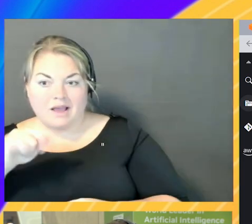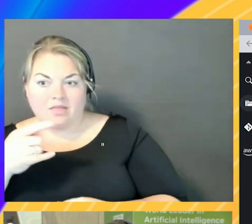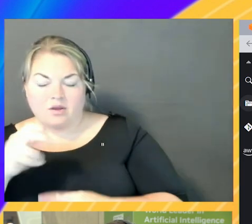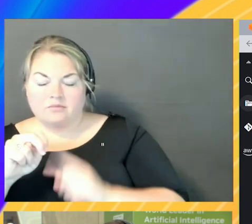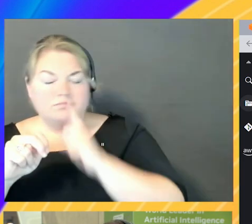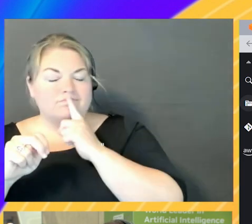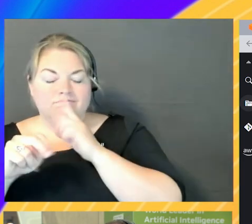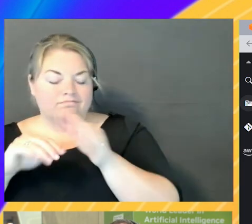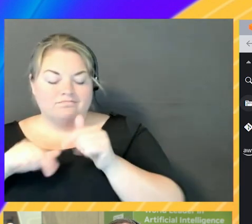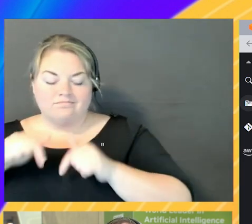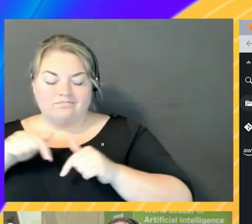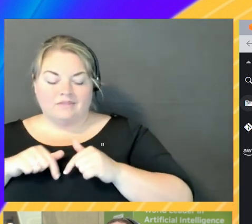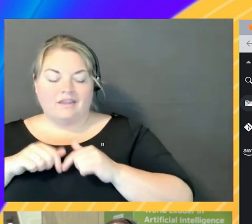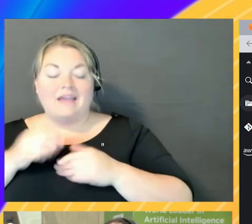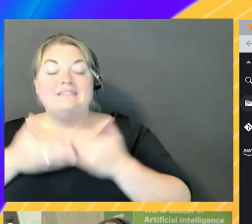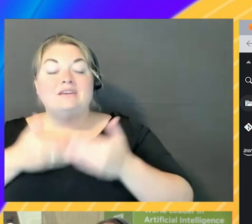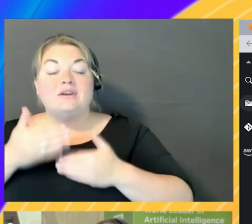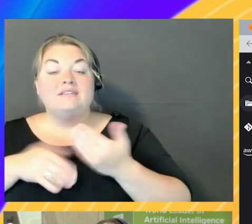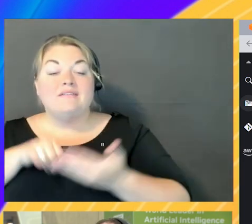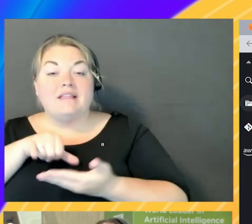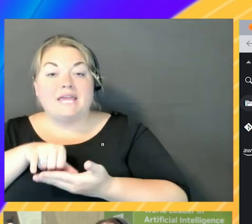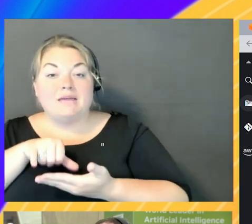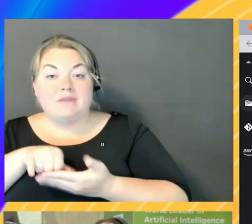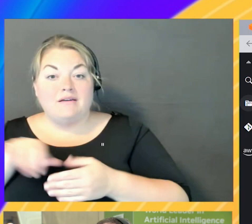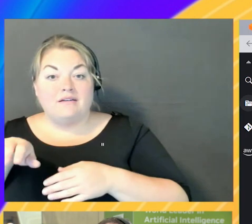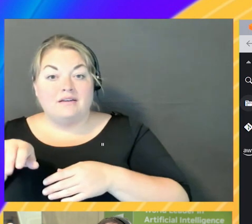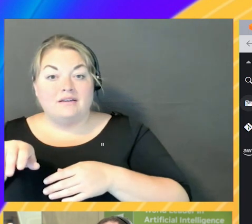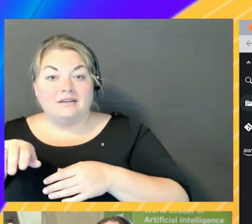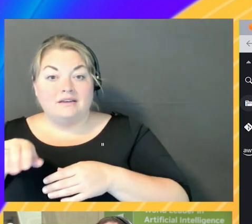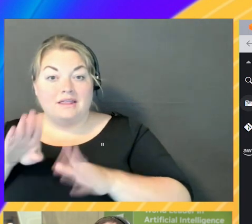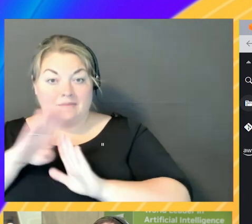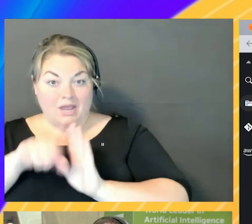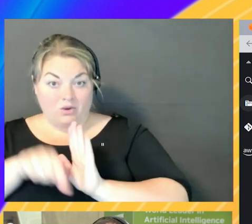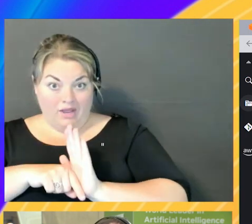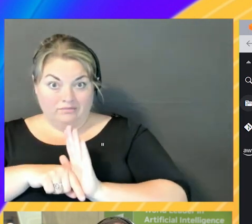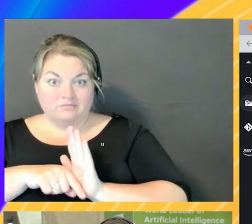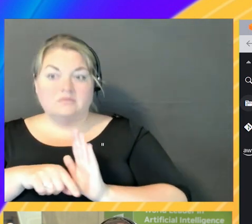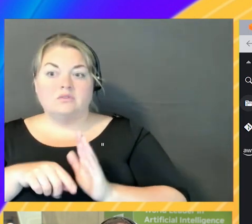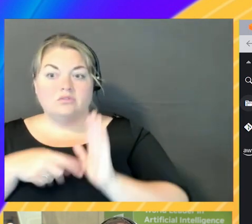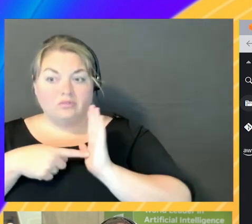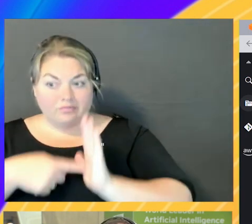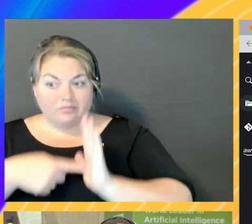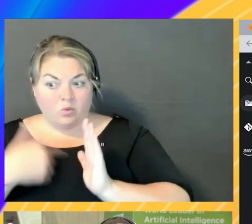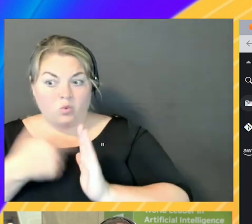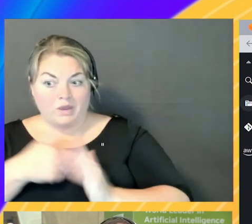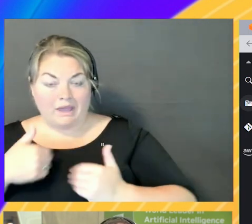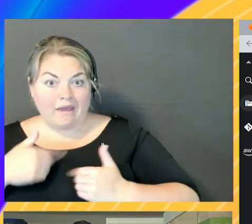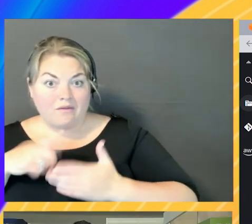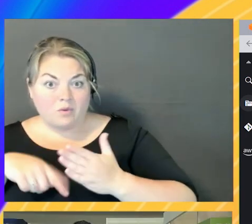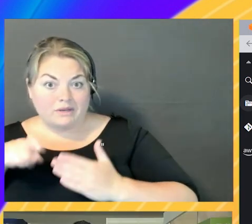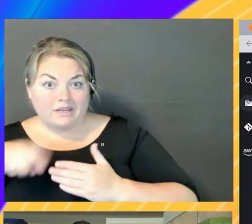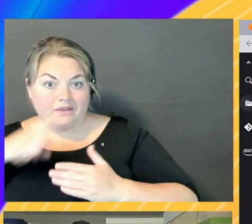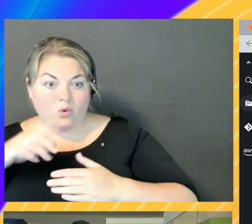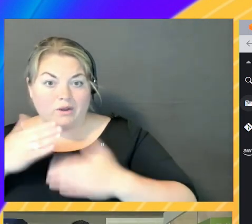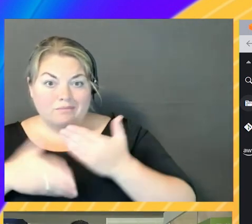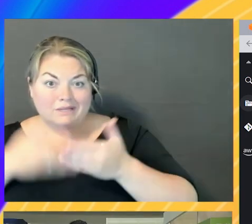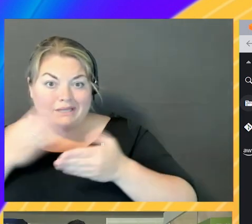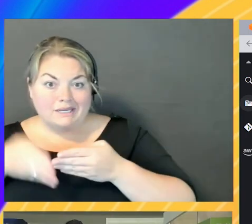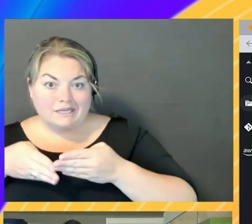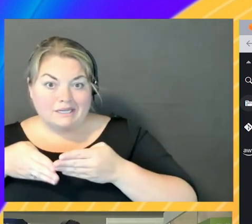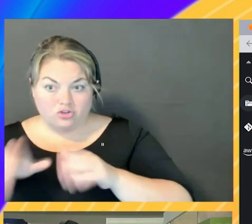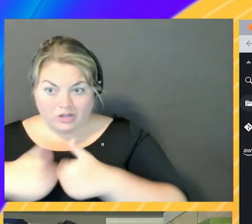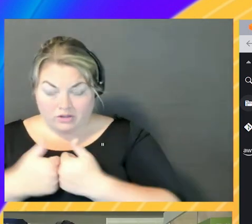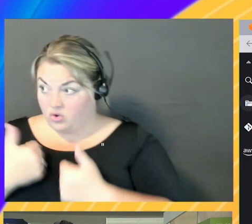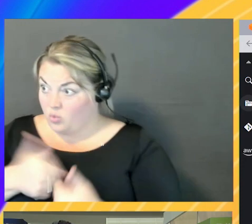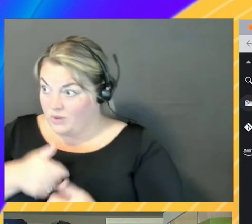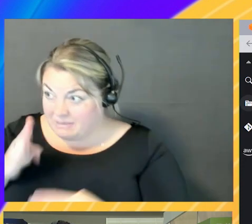Lambda functions in the background to verify that we have what we need to complete the challenge. Okay. So did we complete it? I feel like